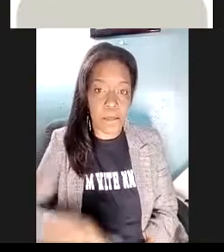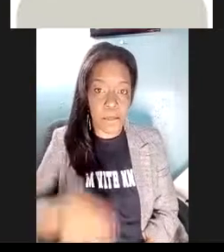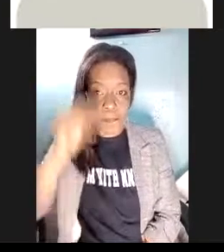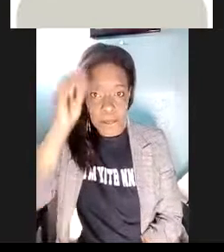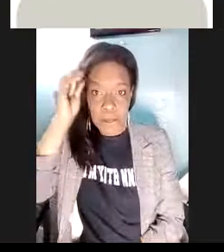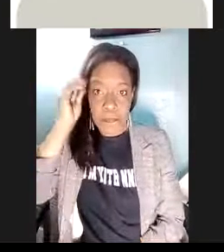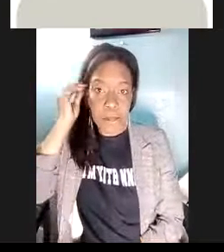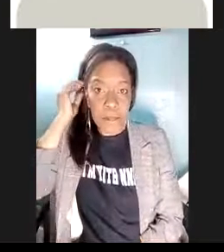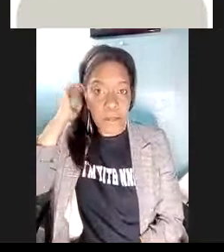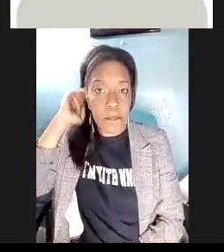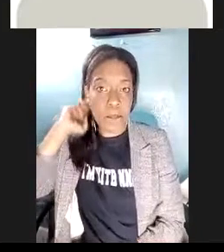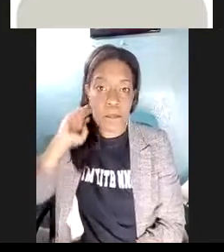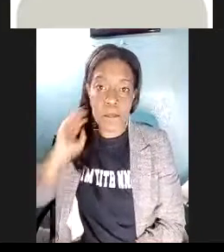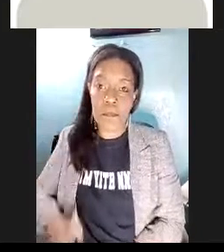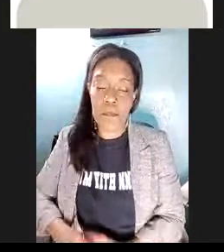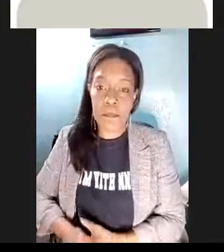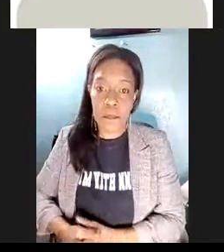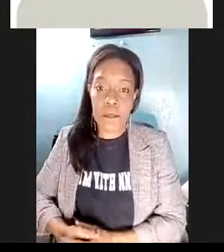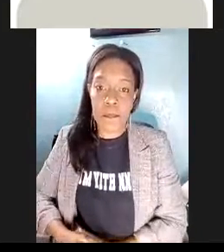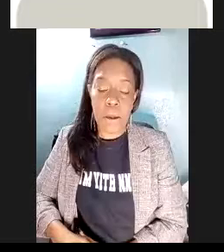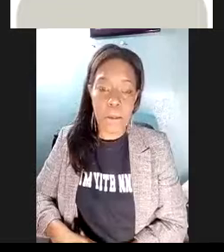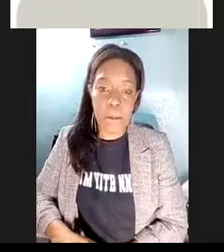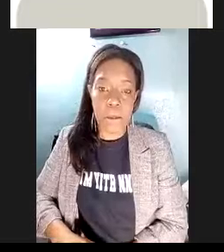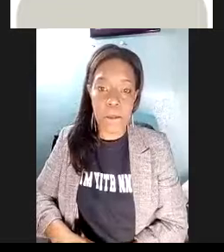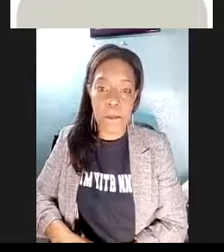question is Christy Villanueva.